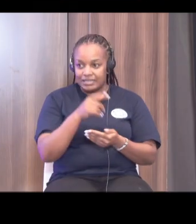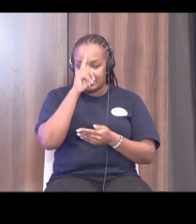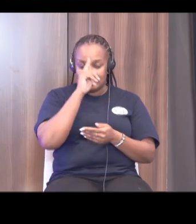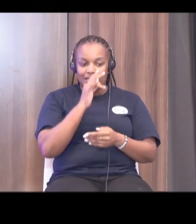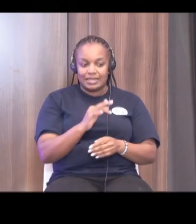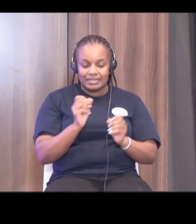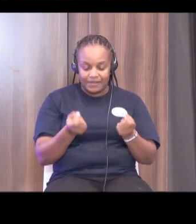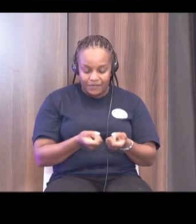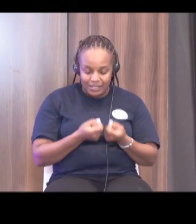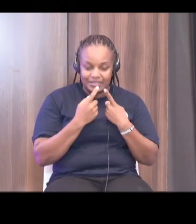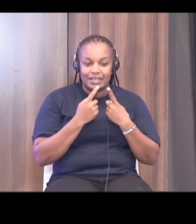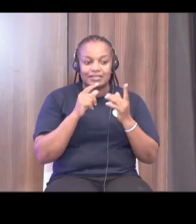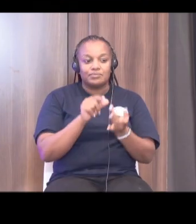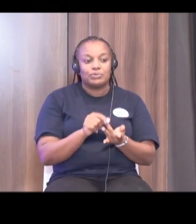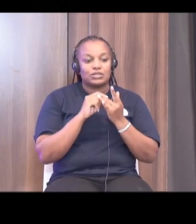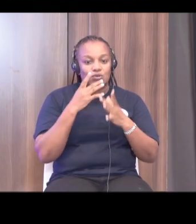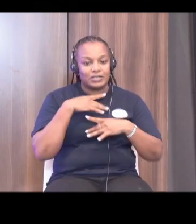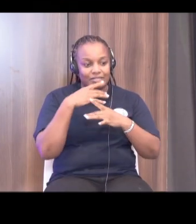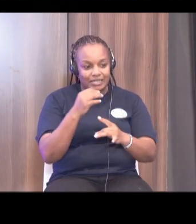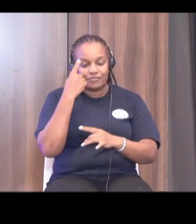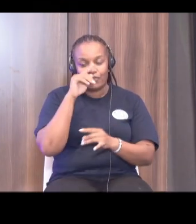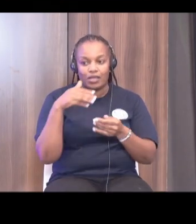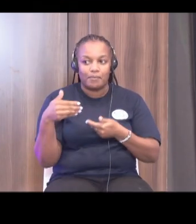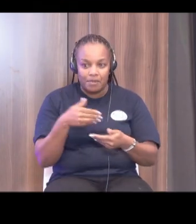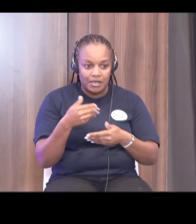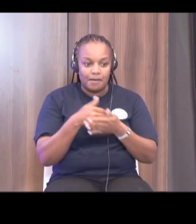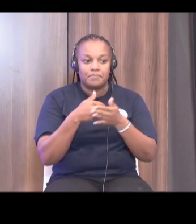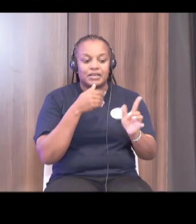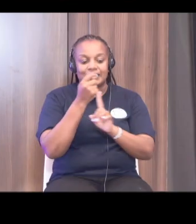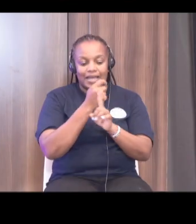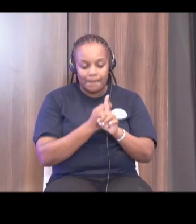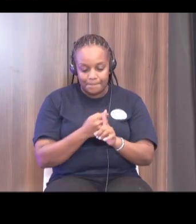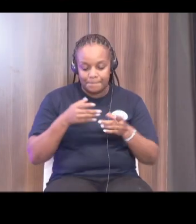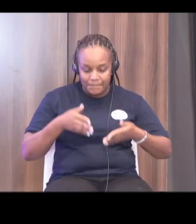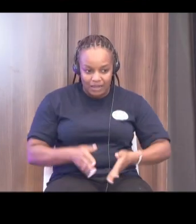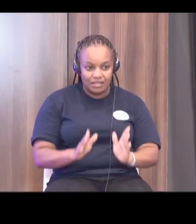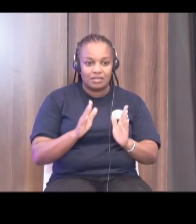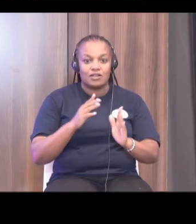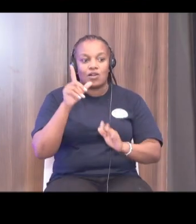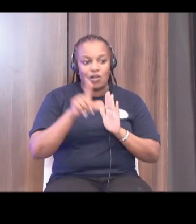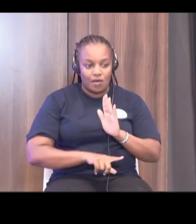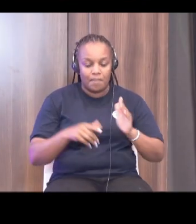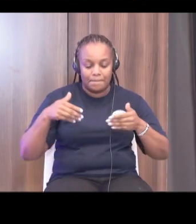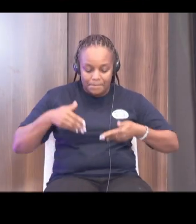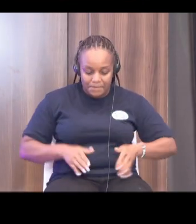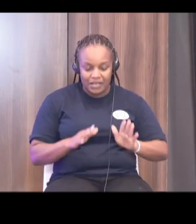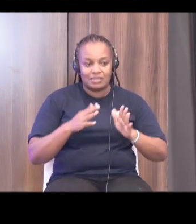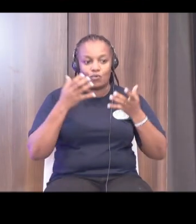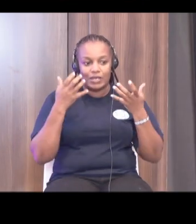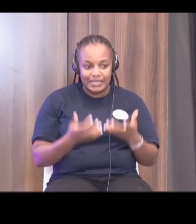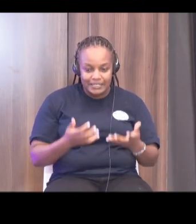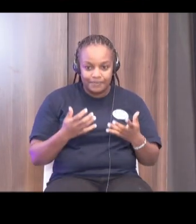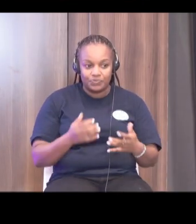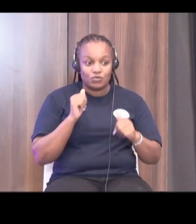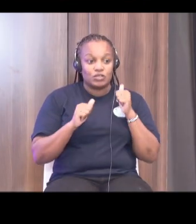events, and the adverse events of special interest for the baby, preterm birth, low birth weight, group B strep disease, which we